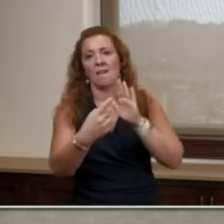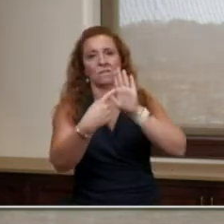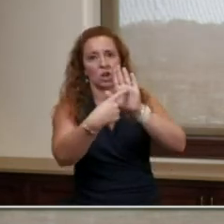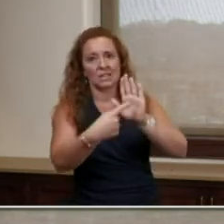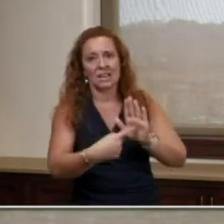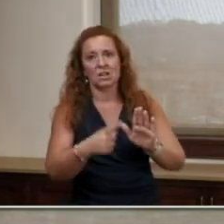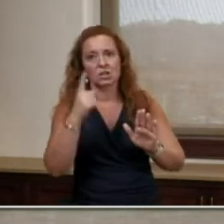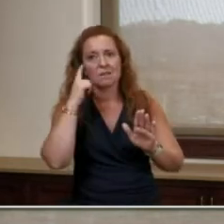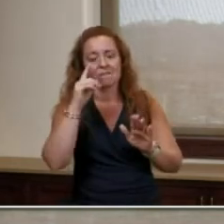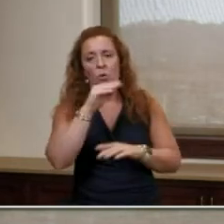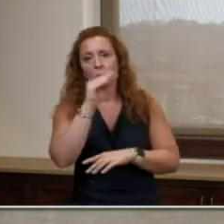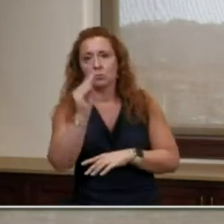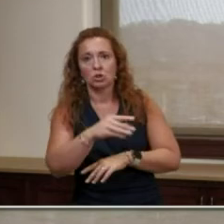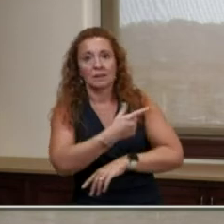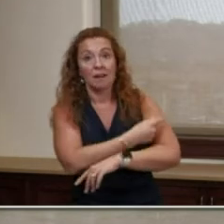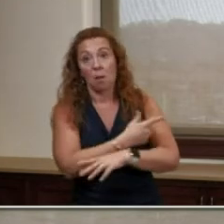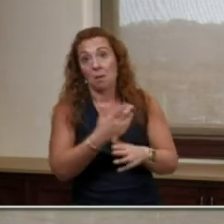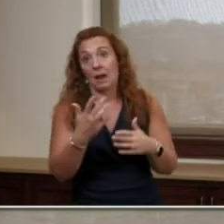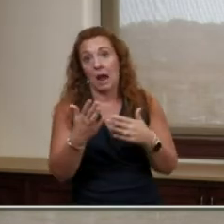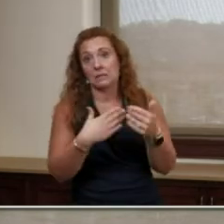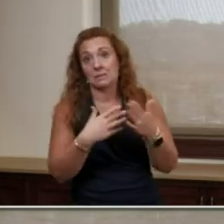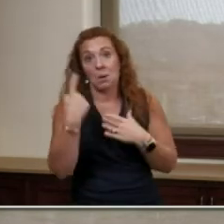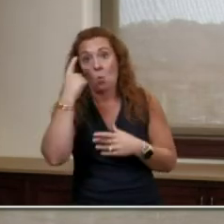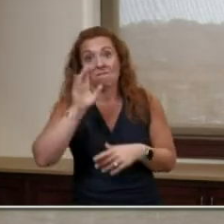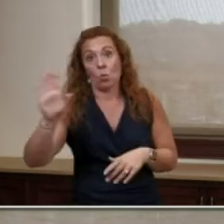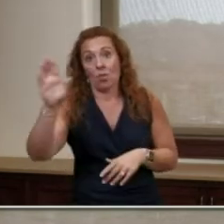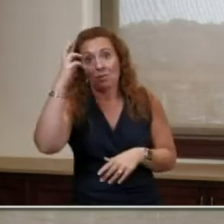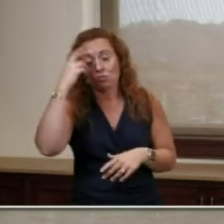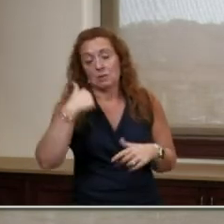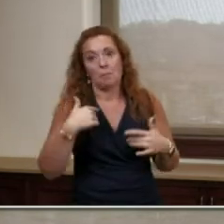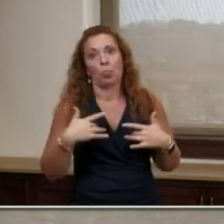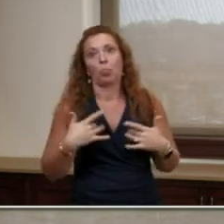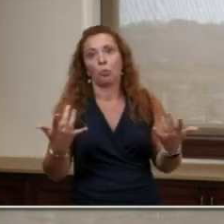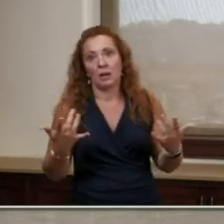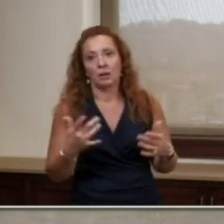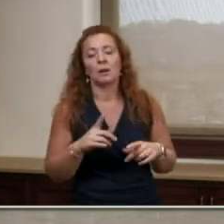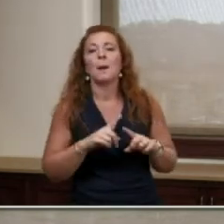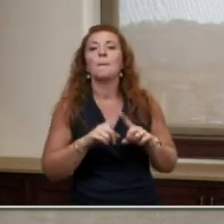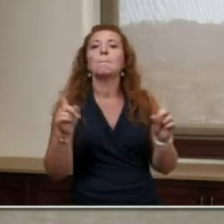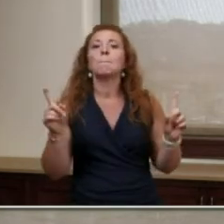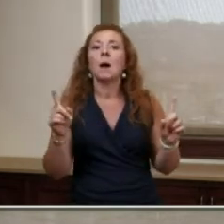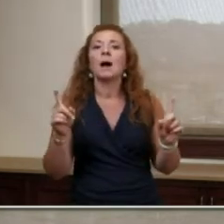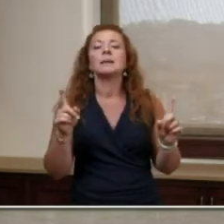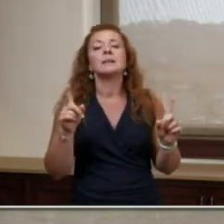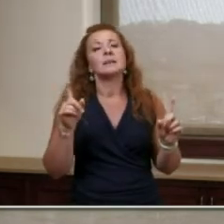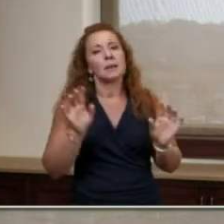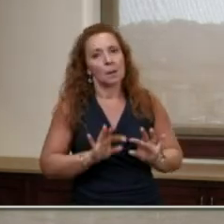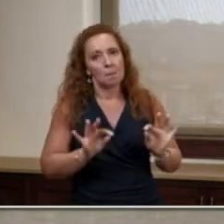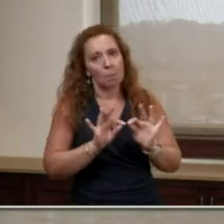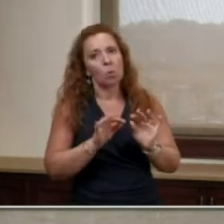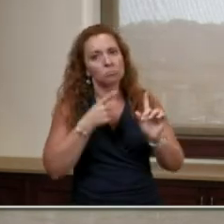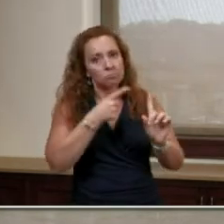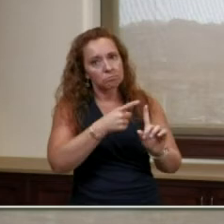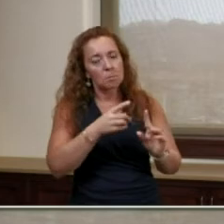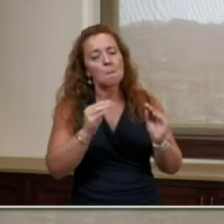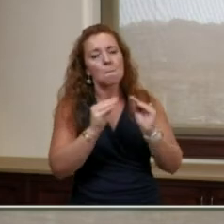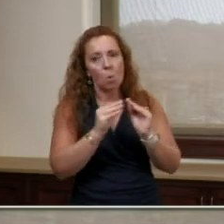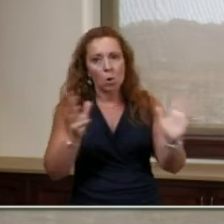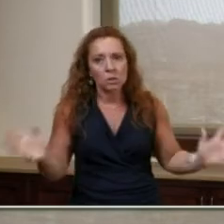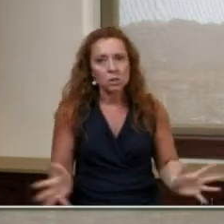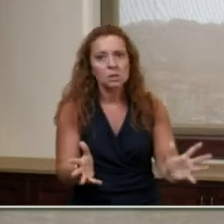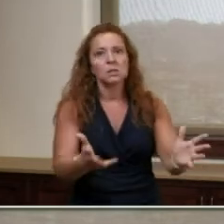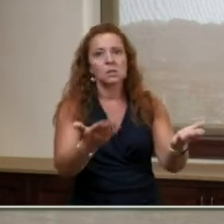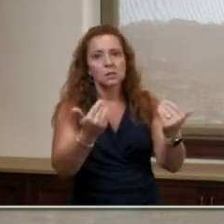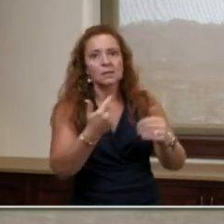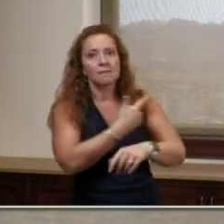rates of vaccination, I'm thrilled. Again, what we really need to focus on is getting more and more people vaccinated.